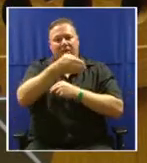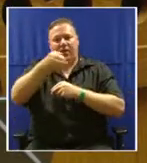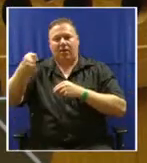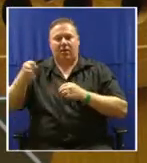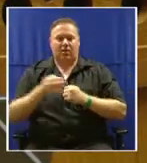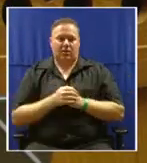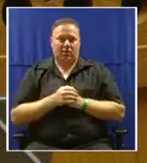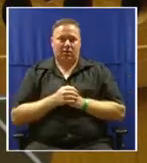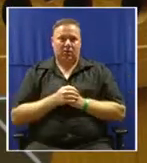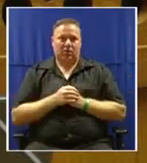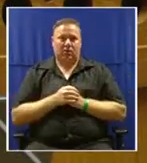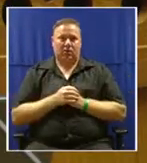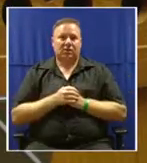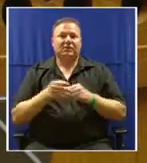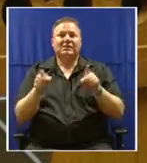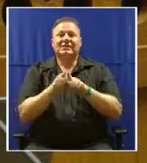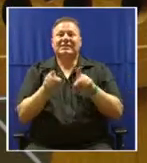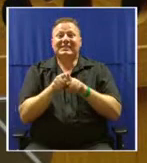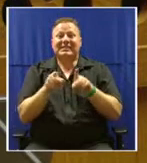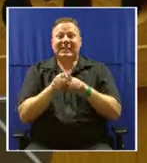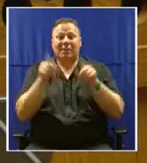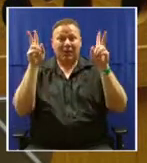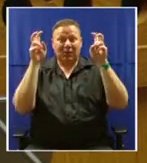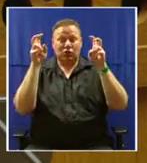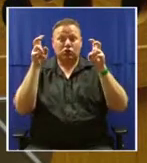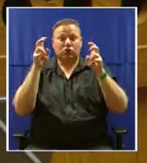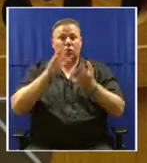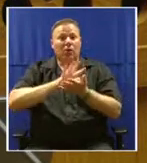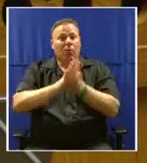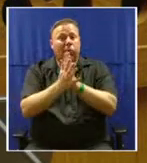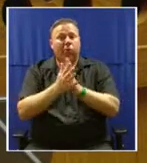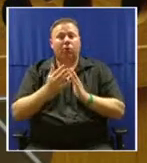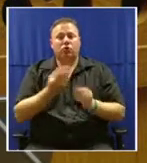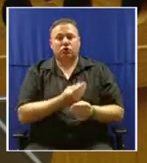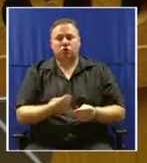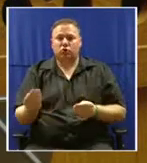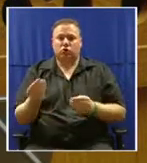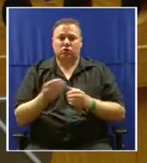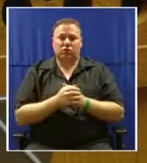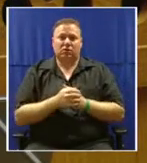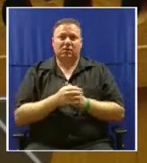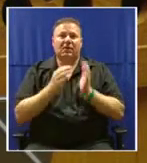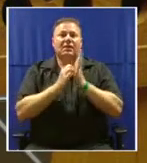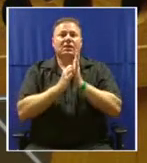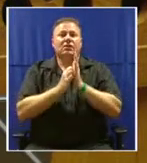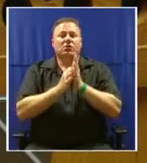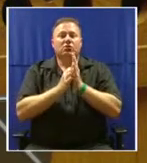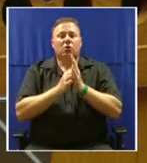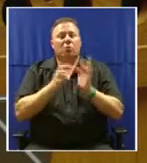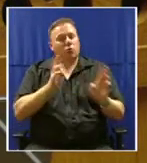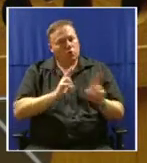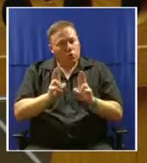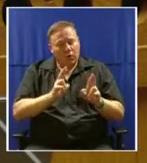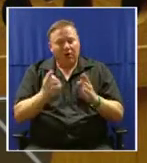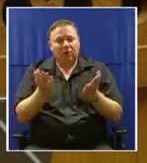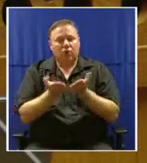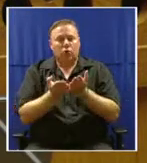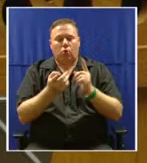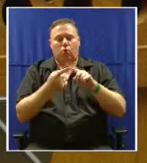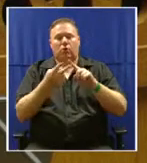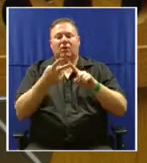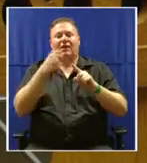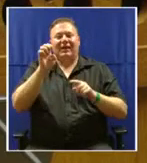to issues affecting children, including improving school readiness, ECD